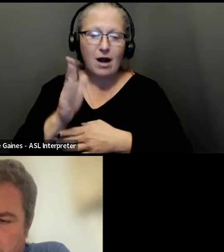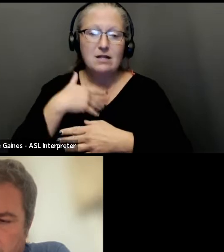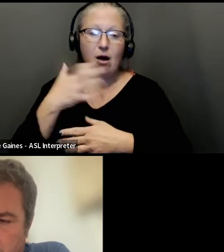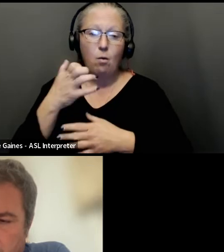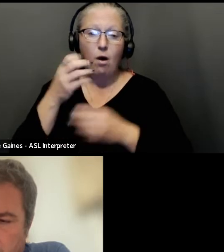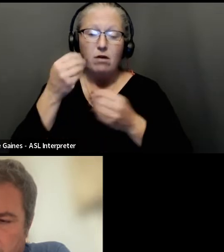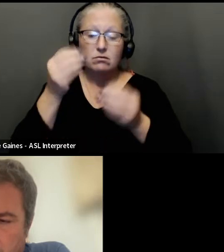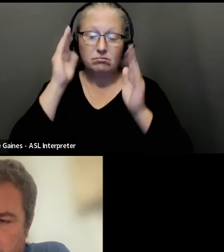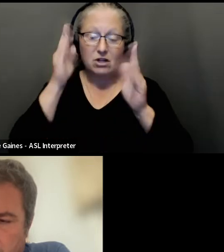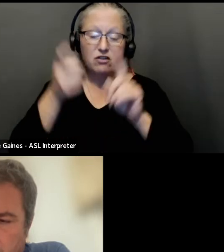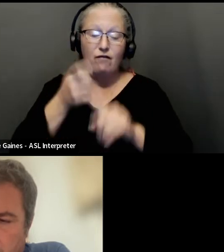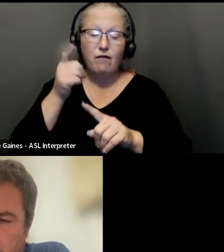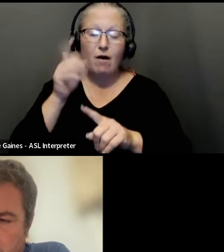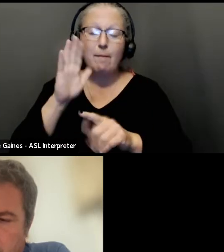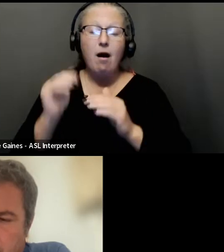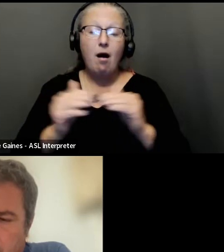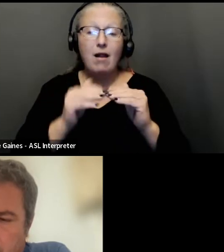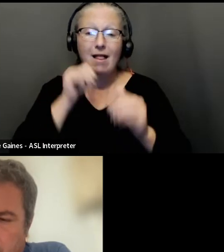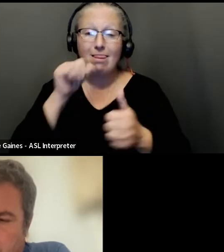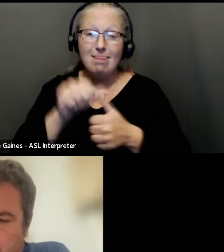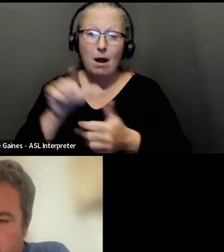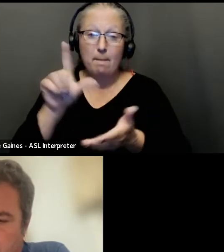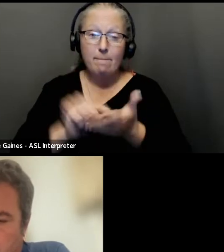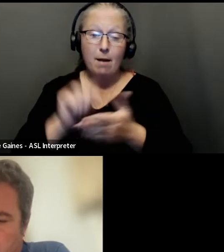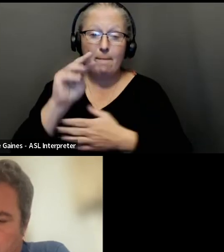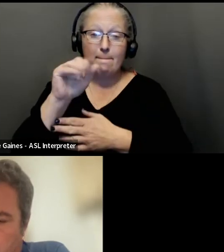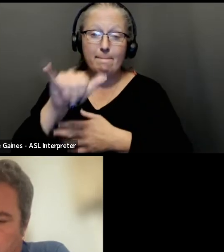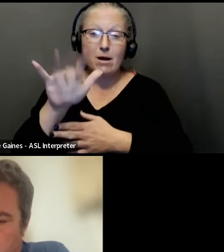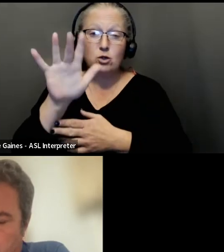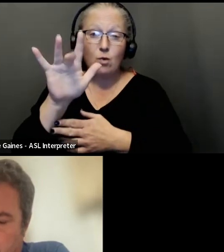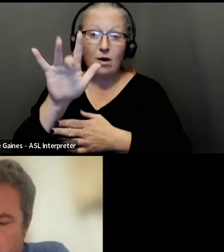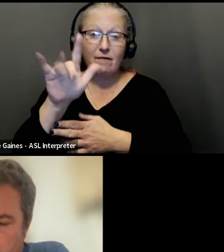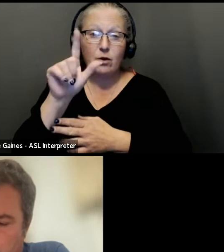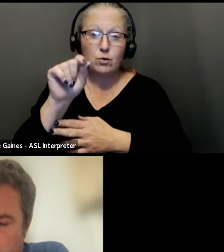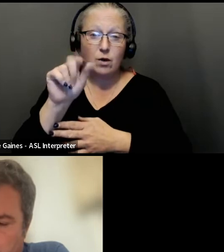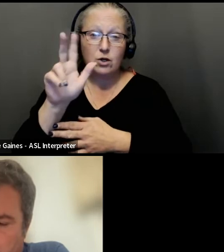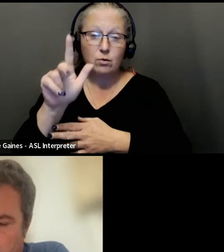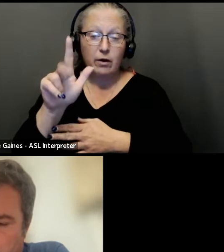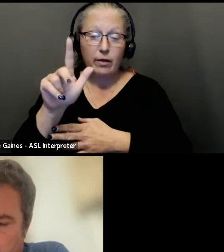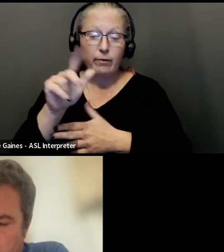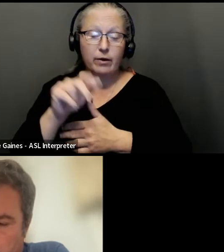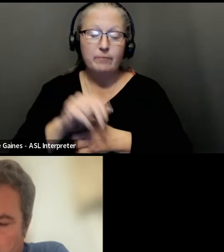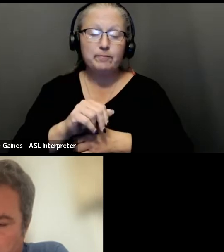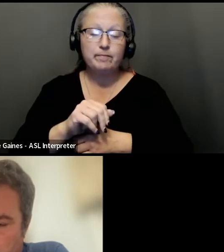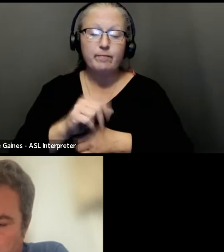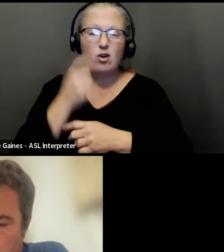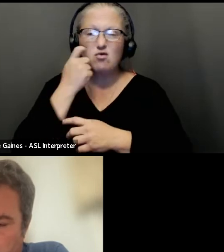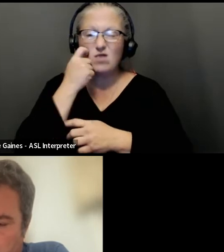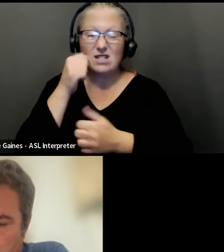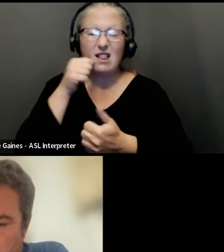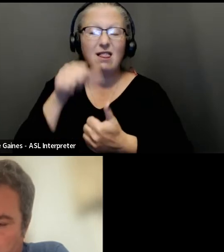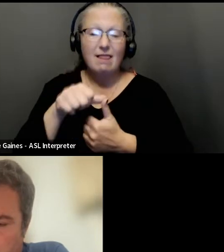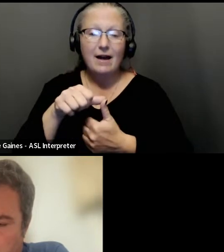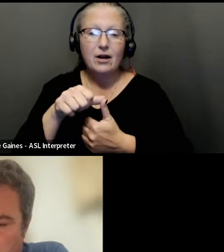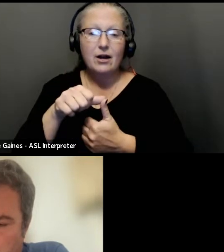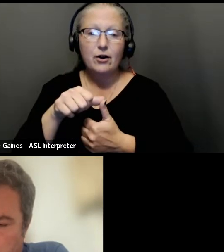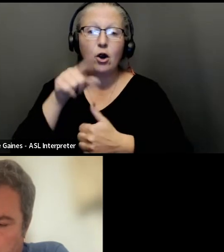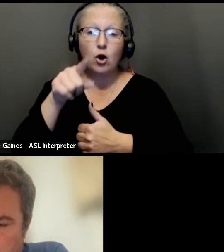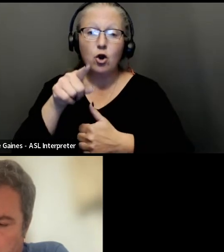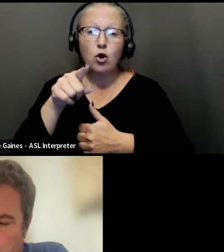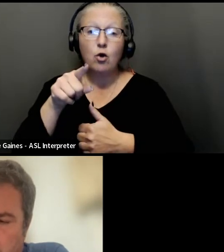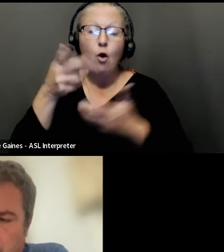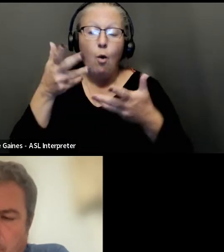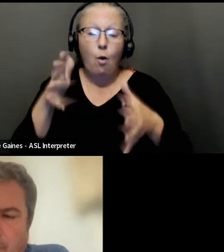Colleague letter that was published on May 25th, 2023. It is a recent letter, and you have